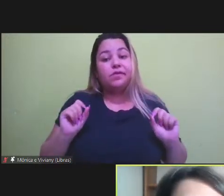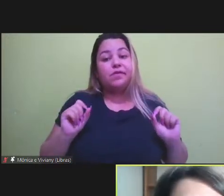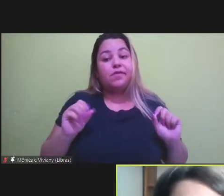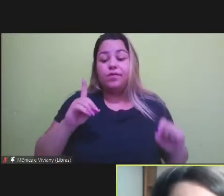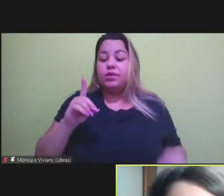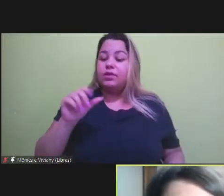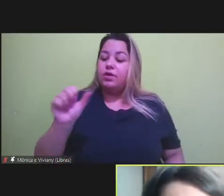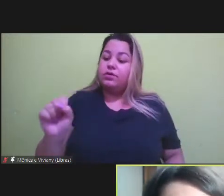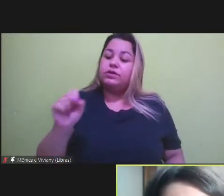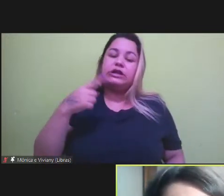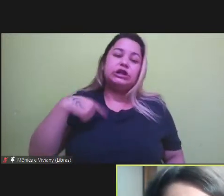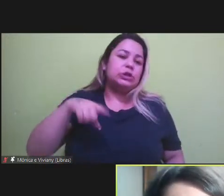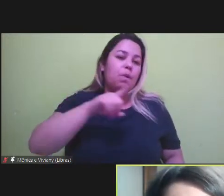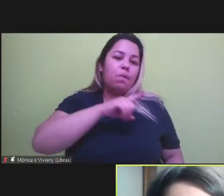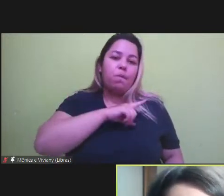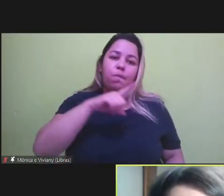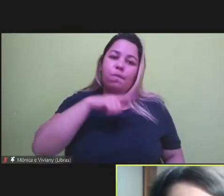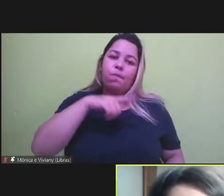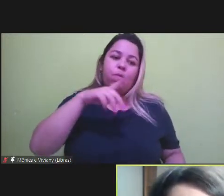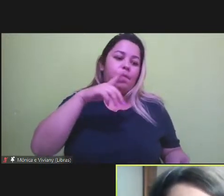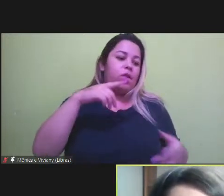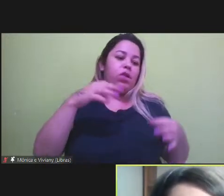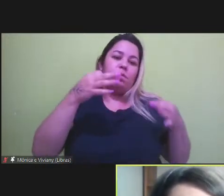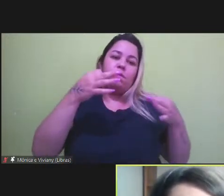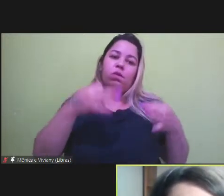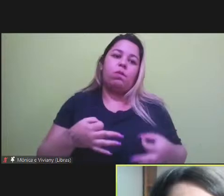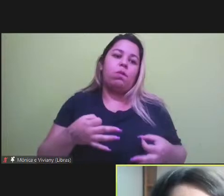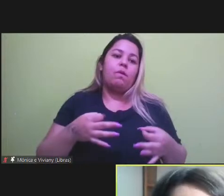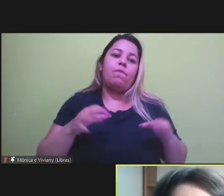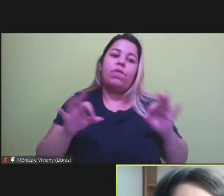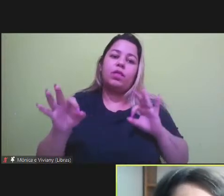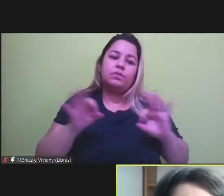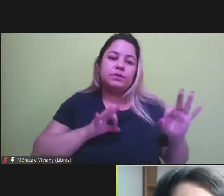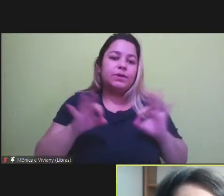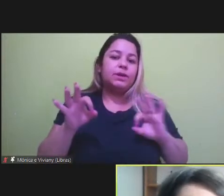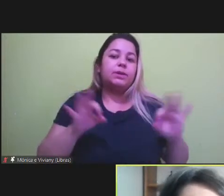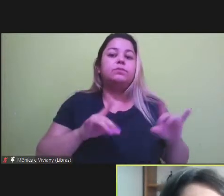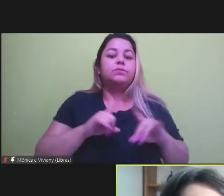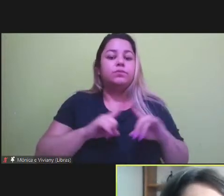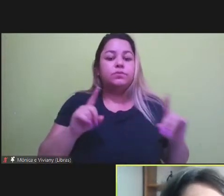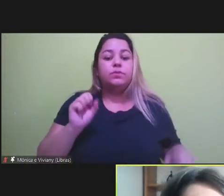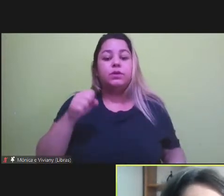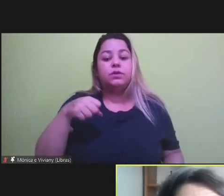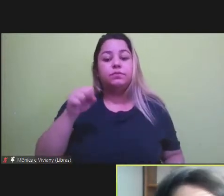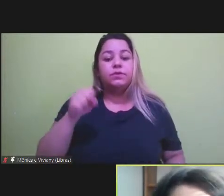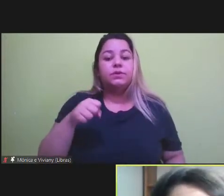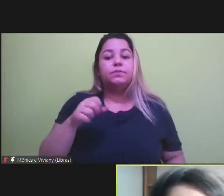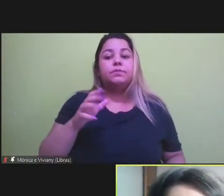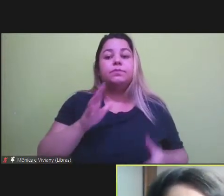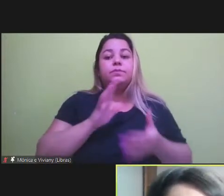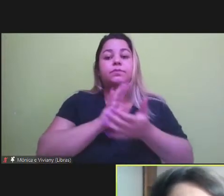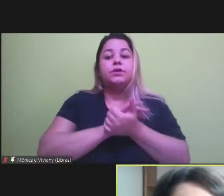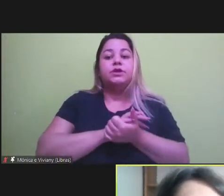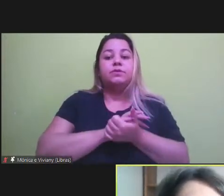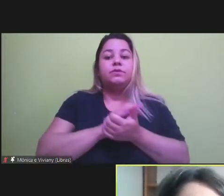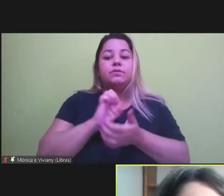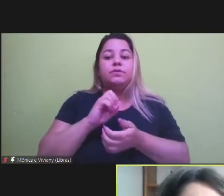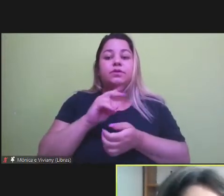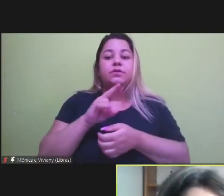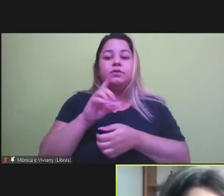sincerely, the data, we do not have them ready here, but we have the evidences,